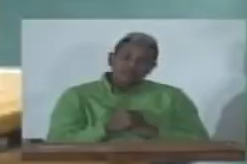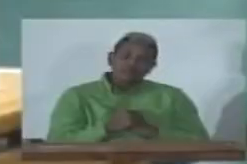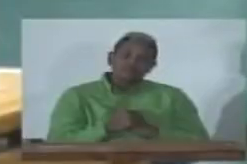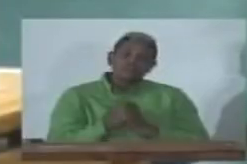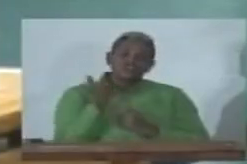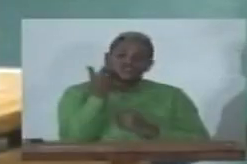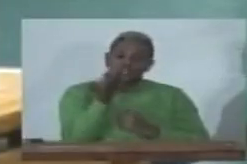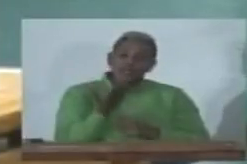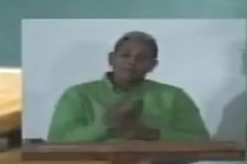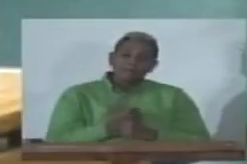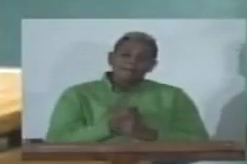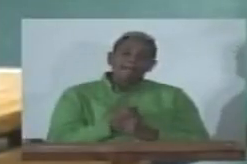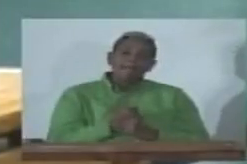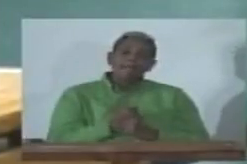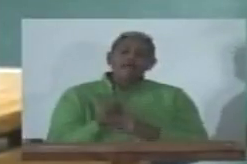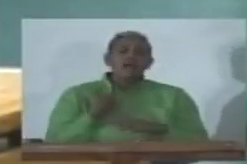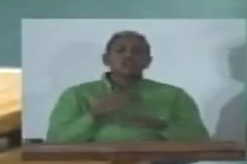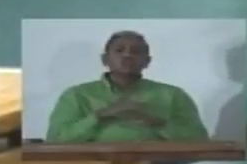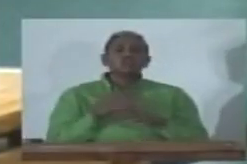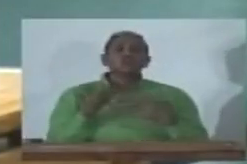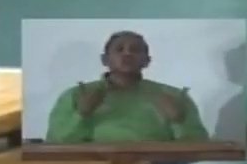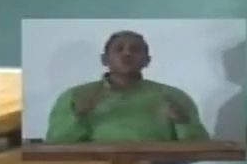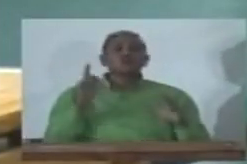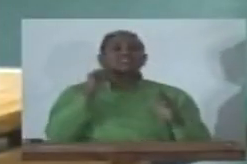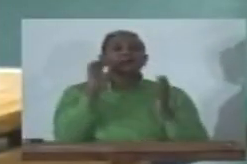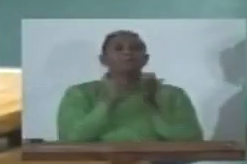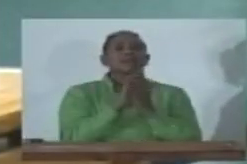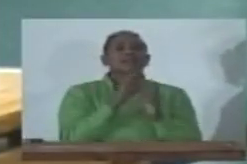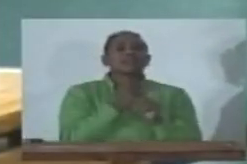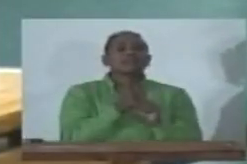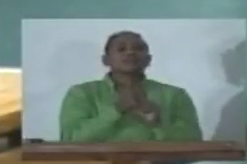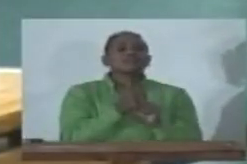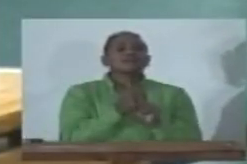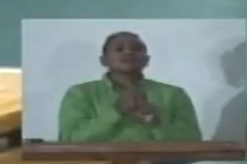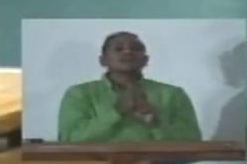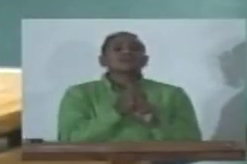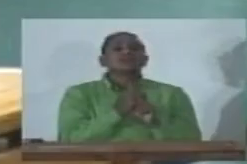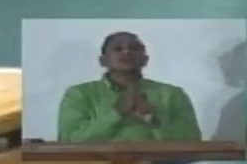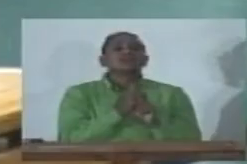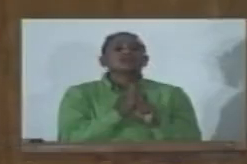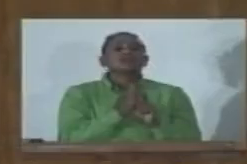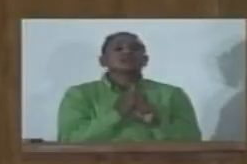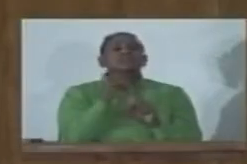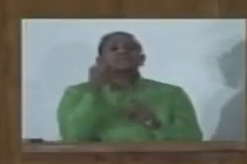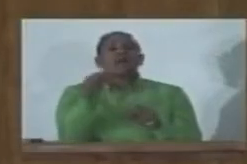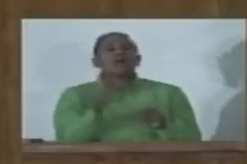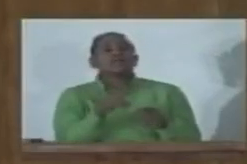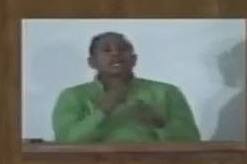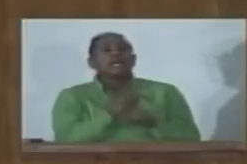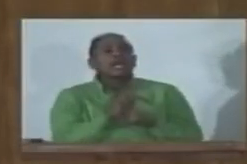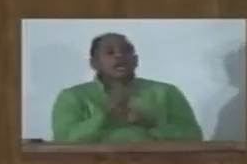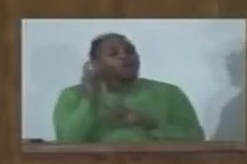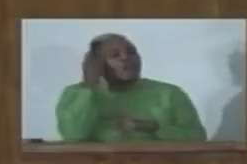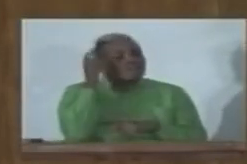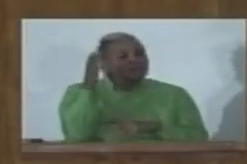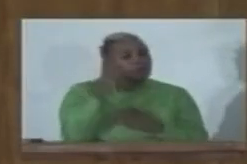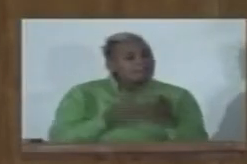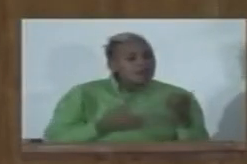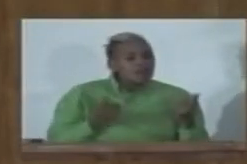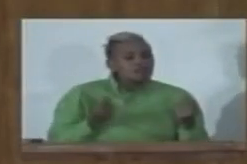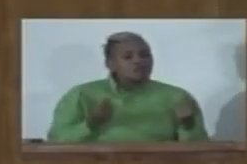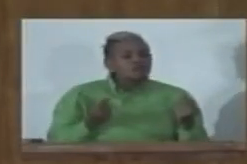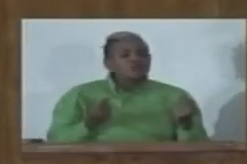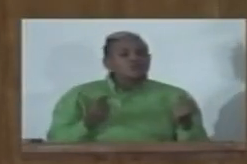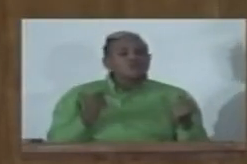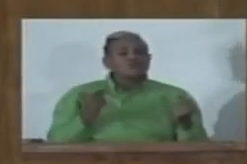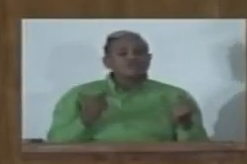again. I don't want to believe it is a lack of care on the government's part, although